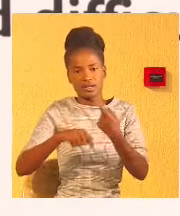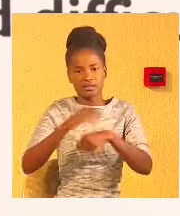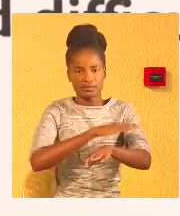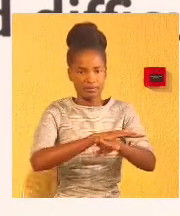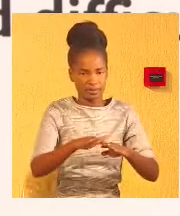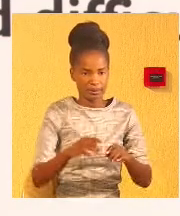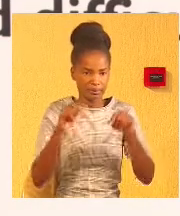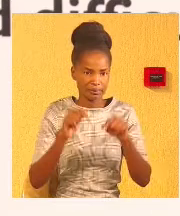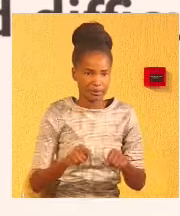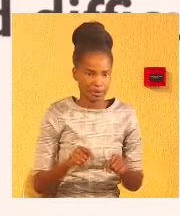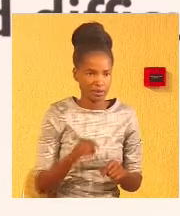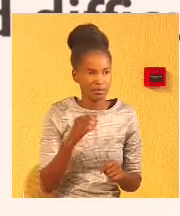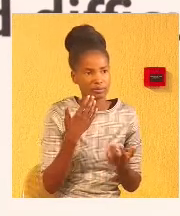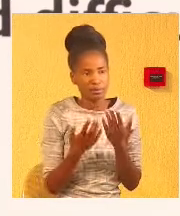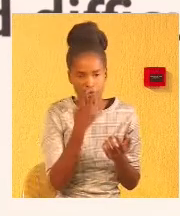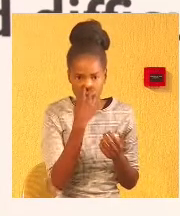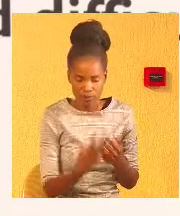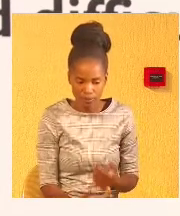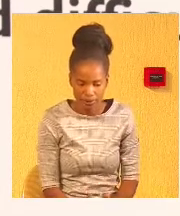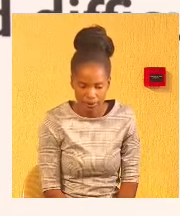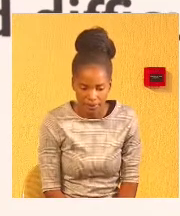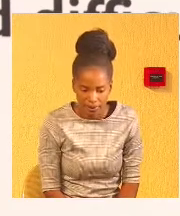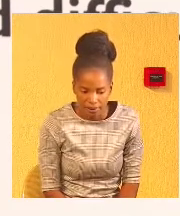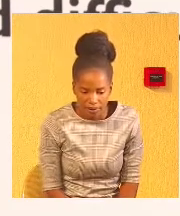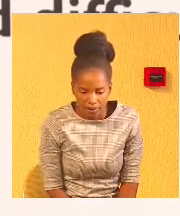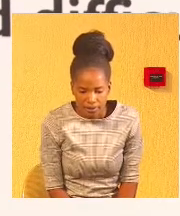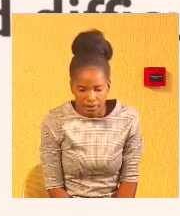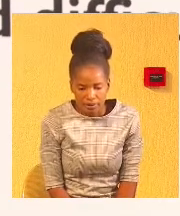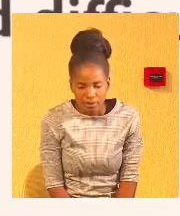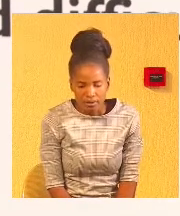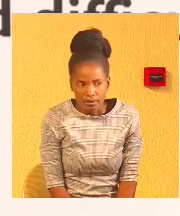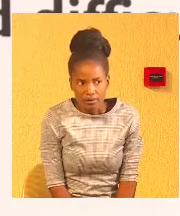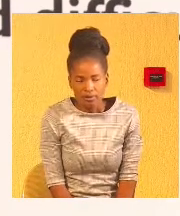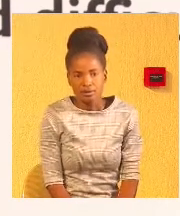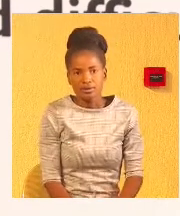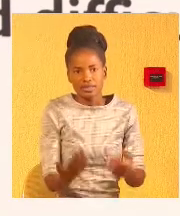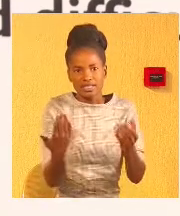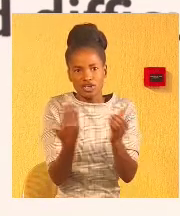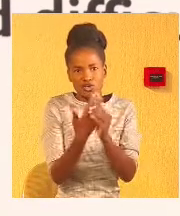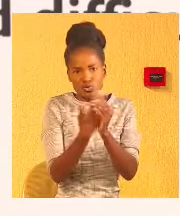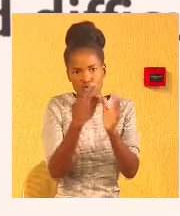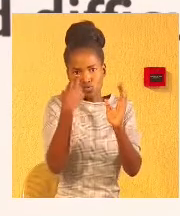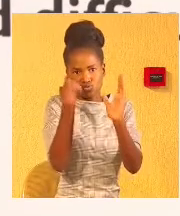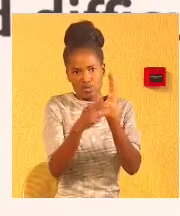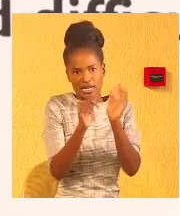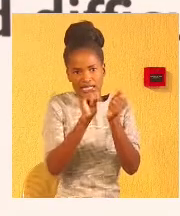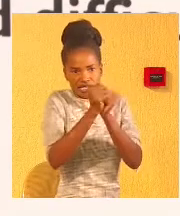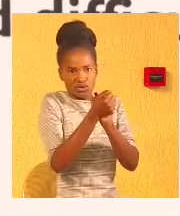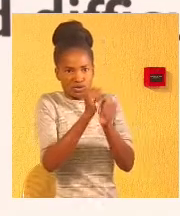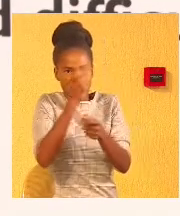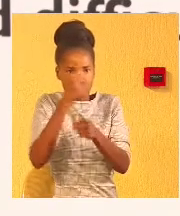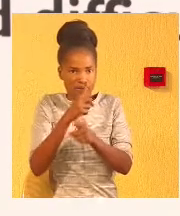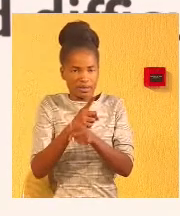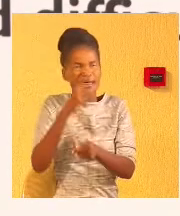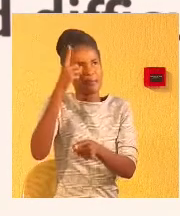However, as you might have seen, that in the revised regulations, there has been efforts